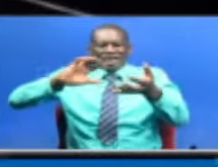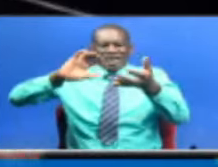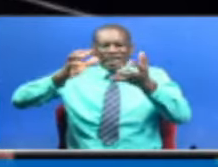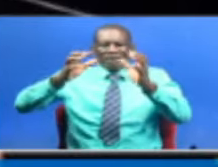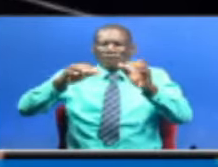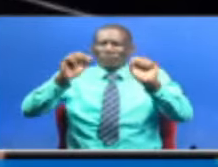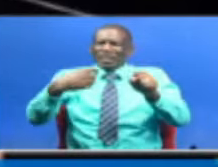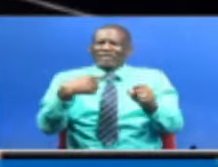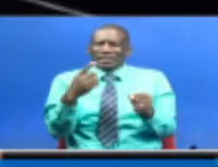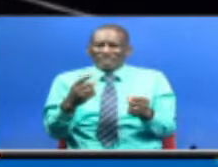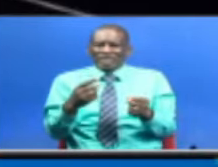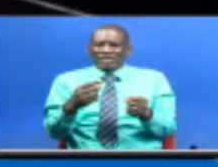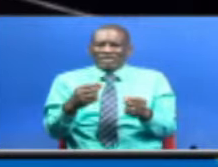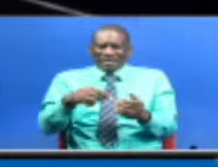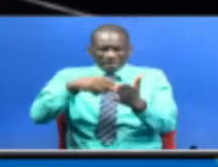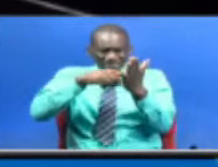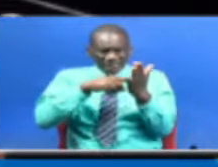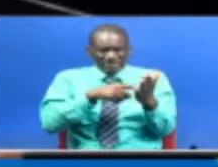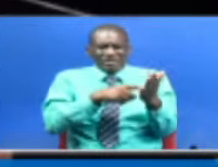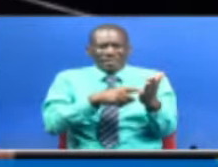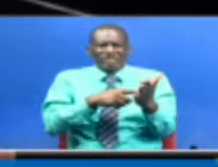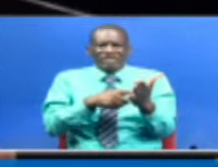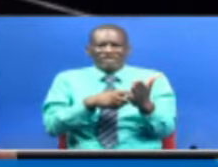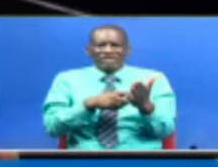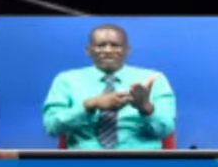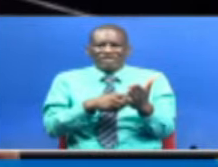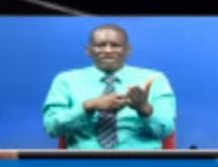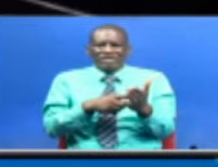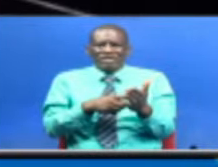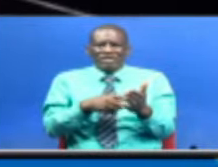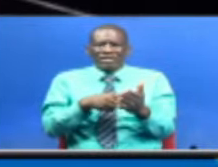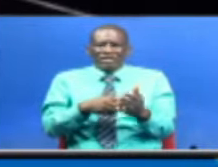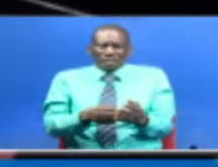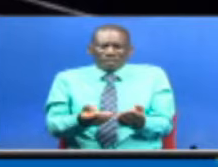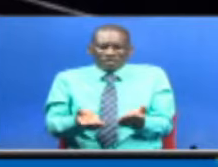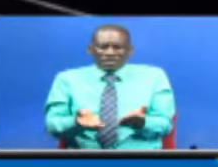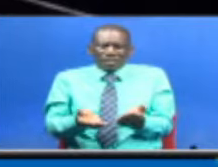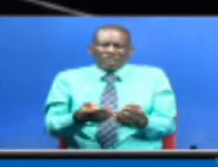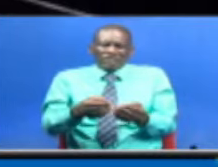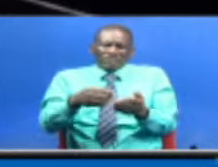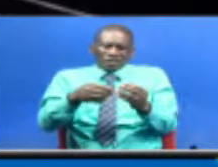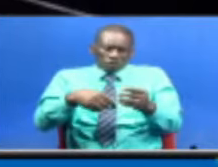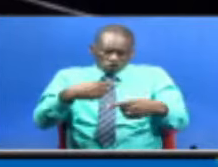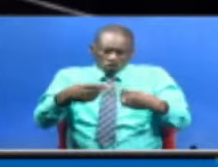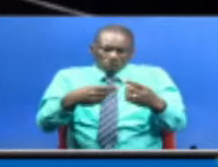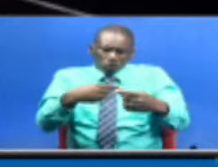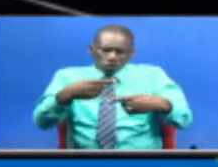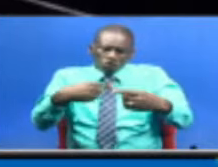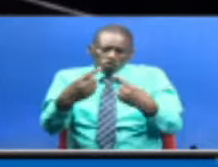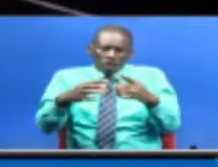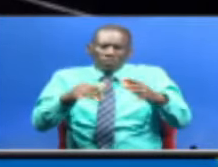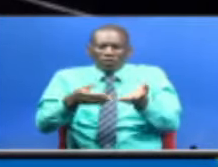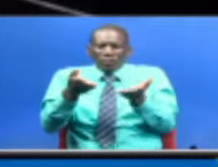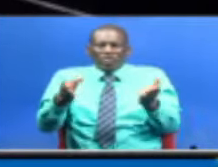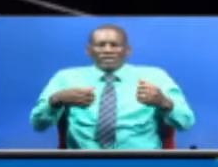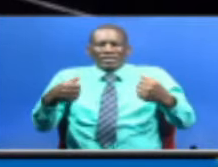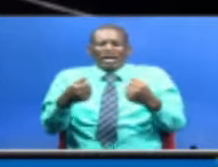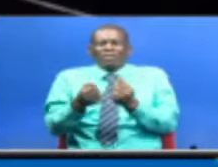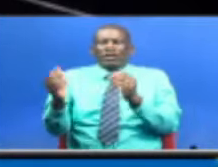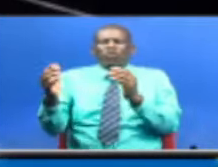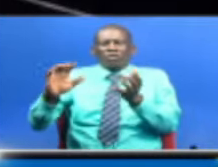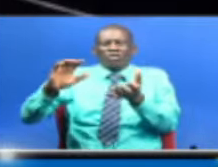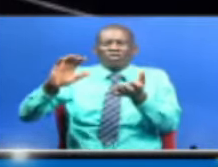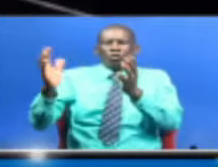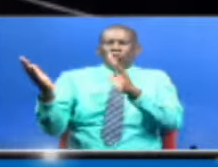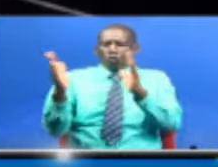say, emphasizing and aggravating things that are already happening with the weather, right? Mm. And